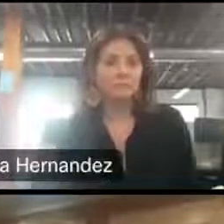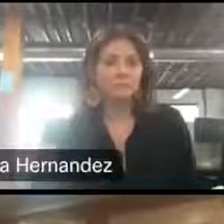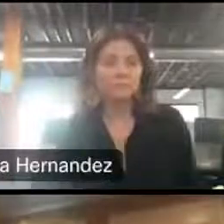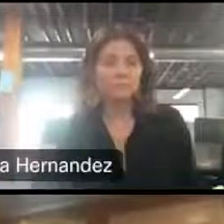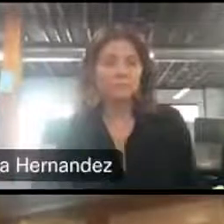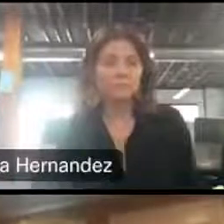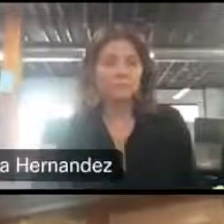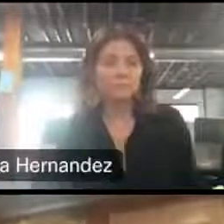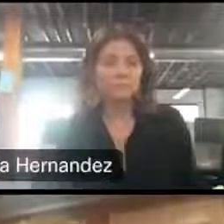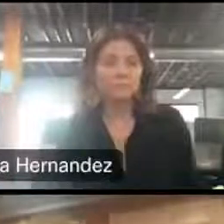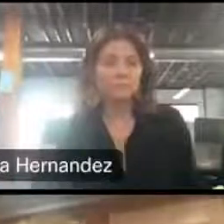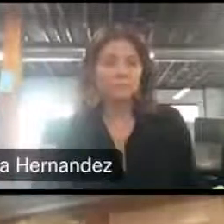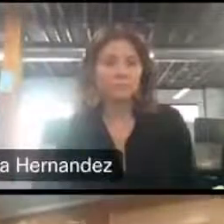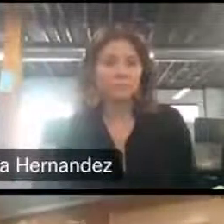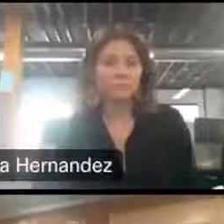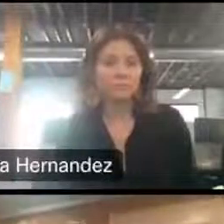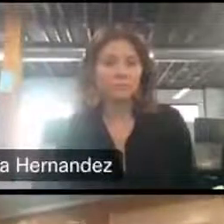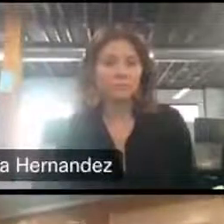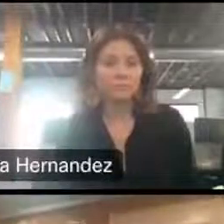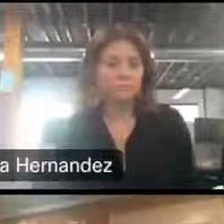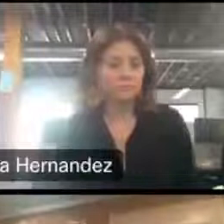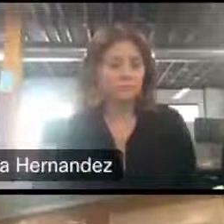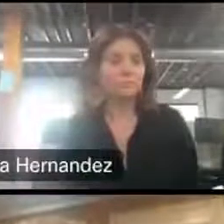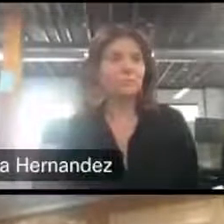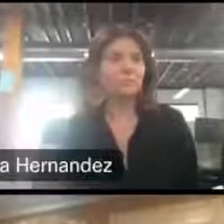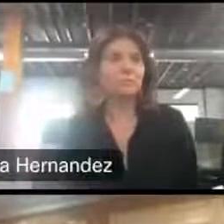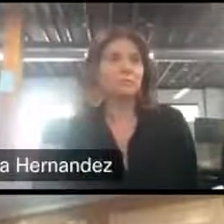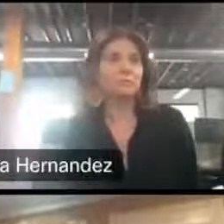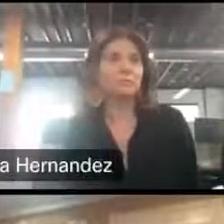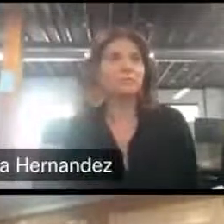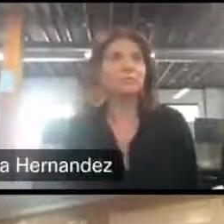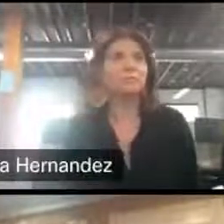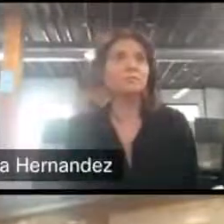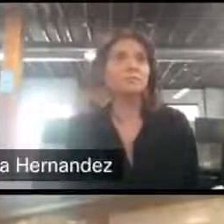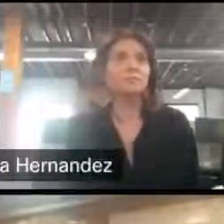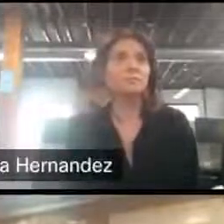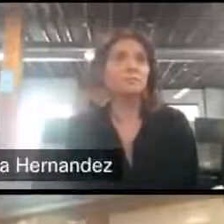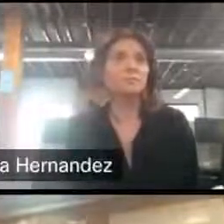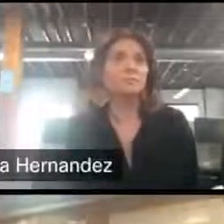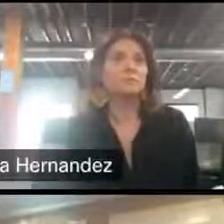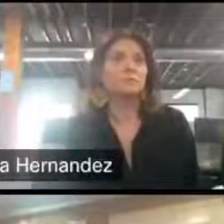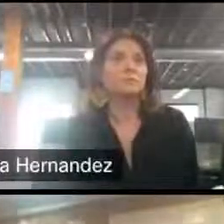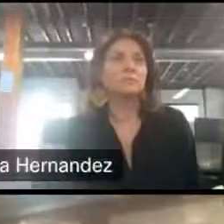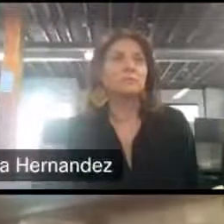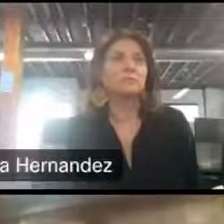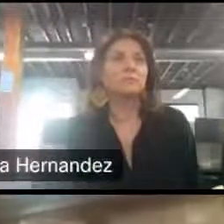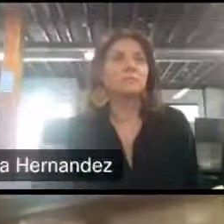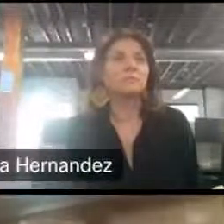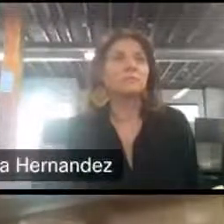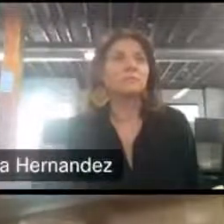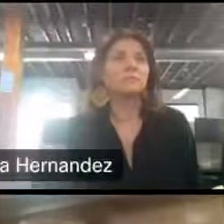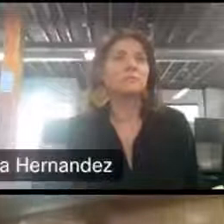to be completed by the end of this month. So, and then we need to encumber the funds by the end of June